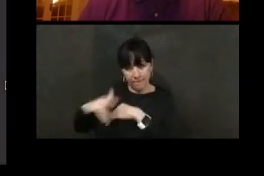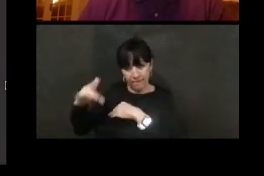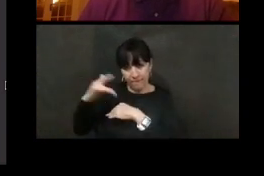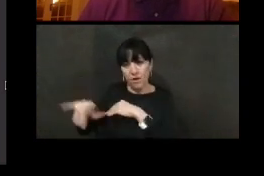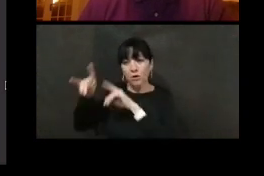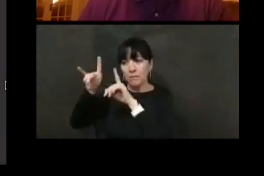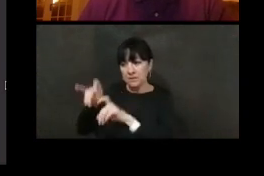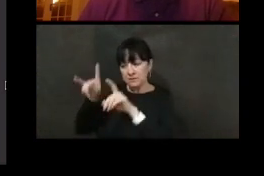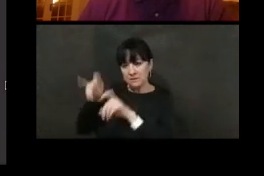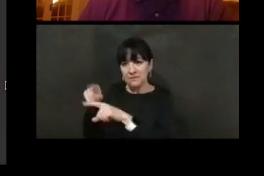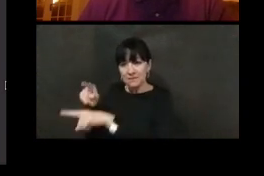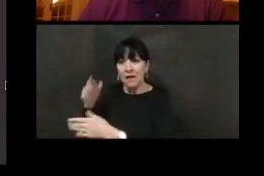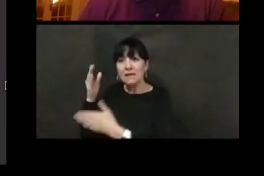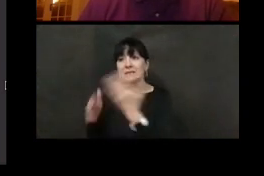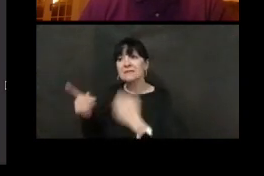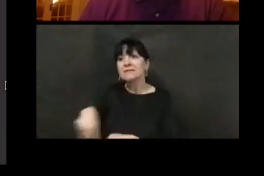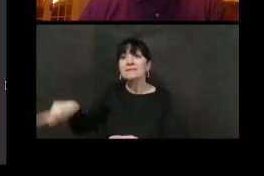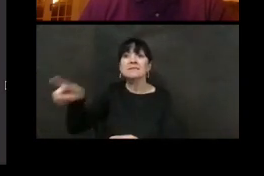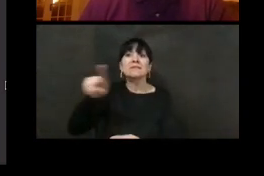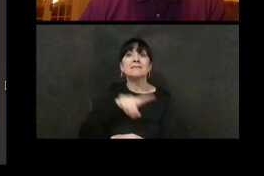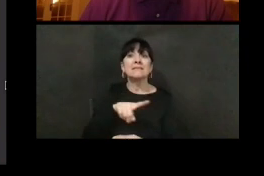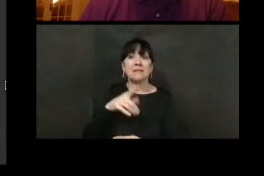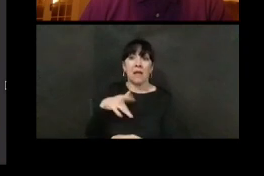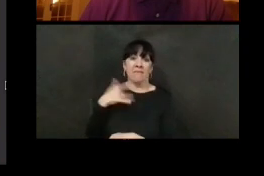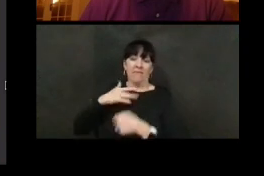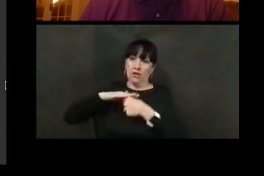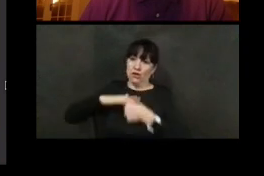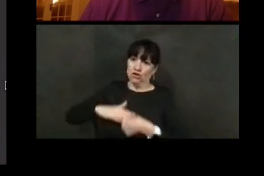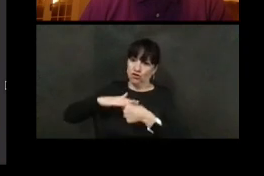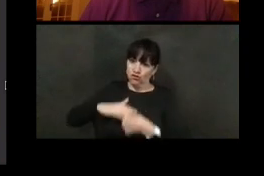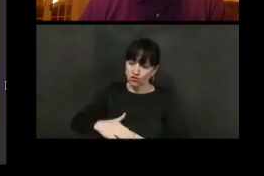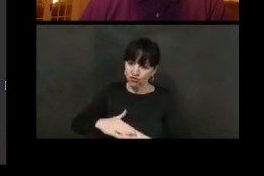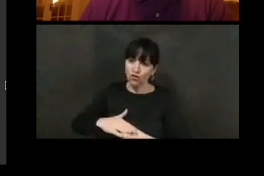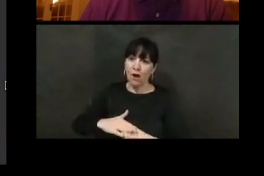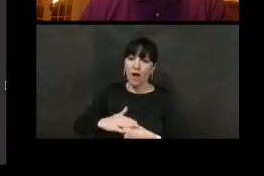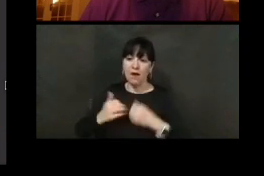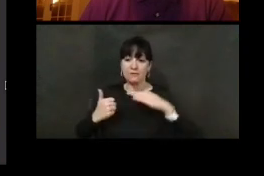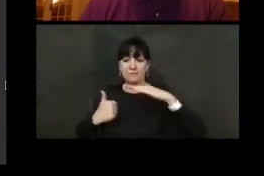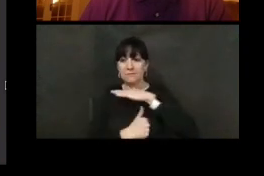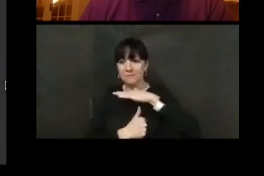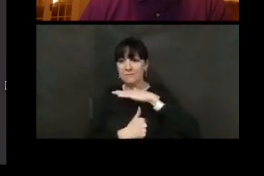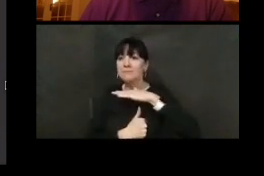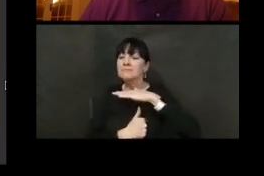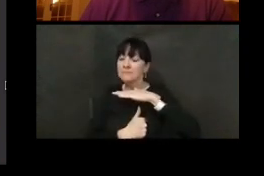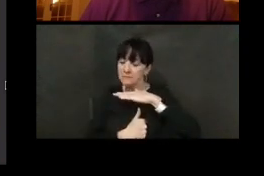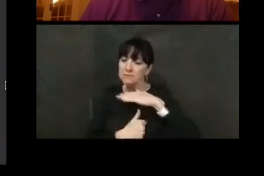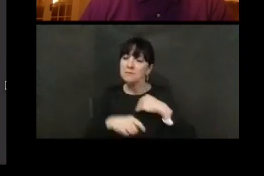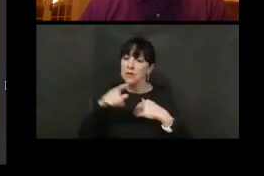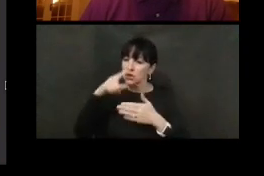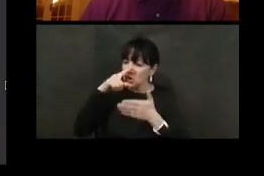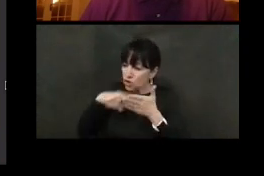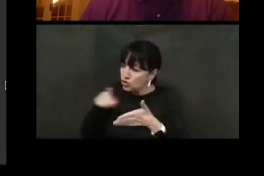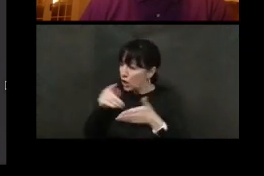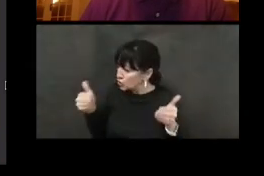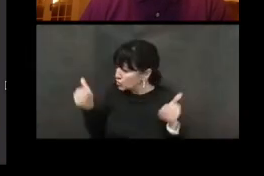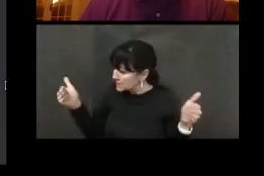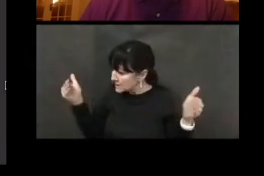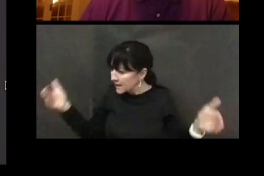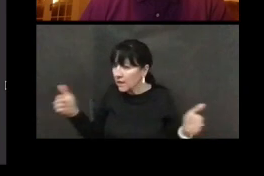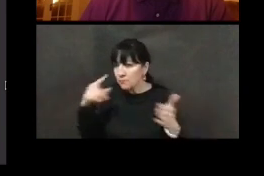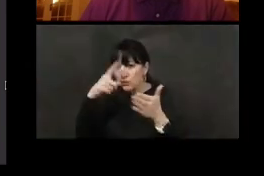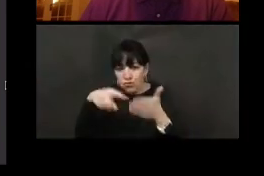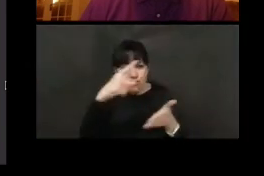of homeschooling or feeling a little stressed from social isolation, check on your neighbors, check on your seniors in our